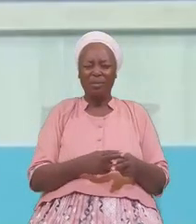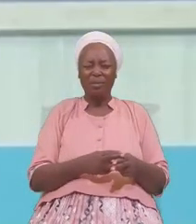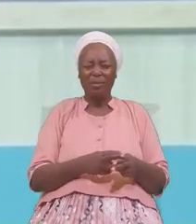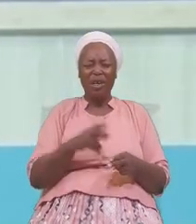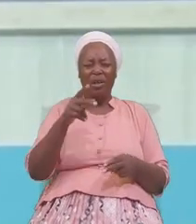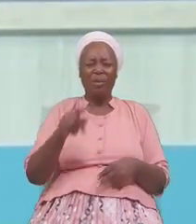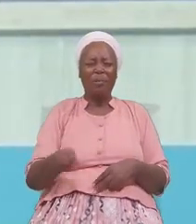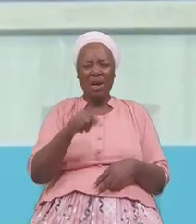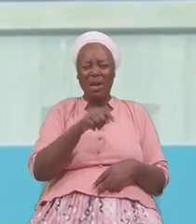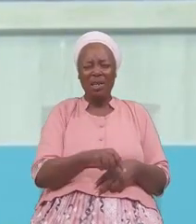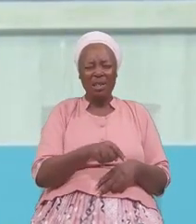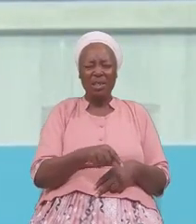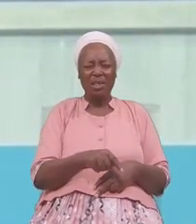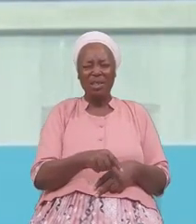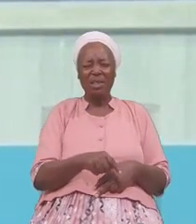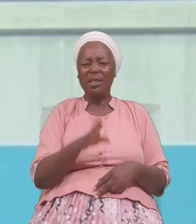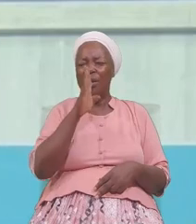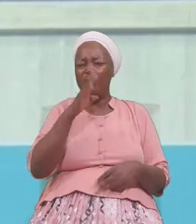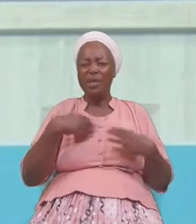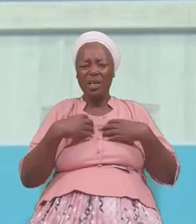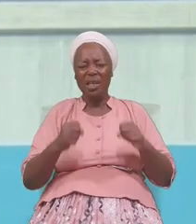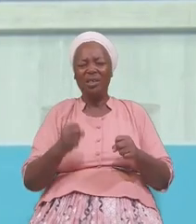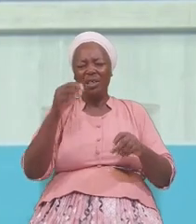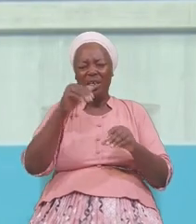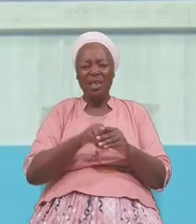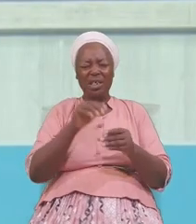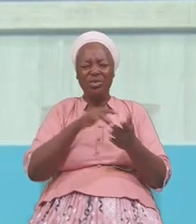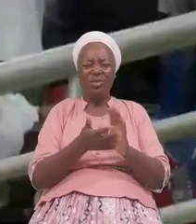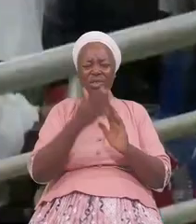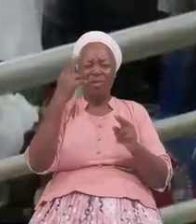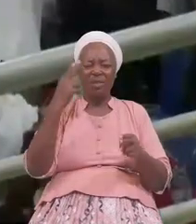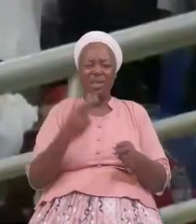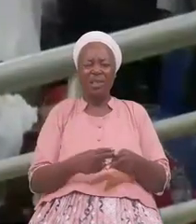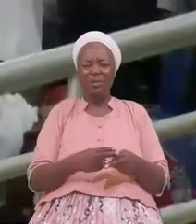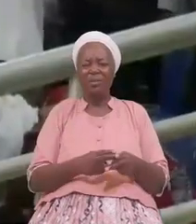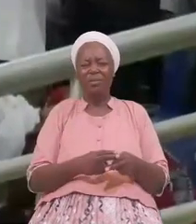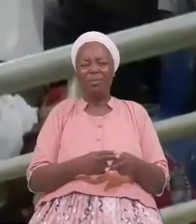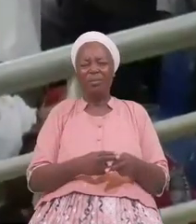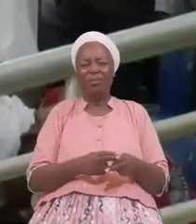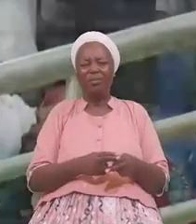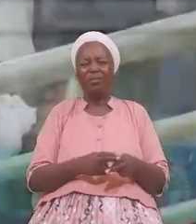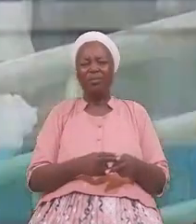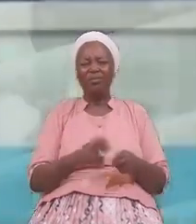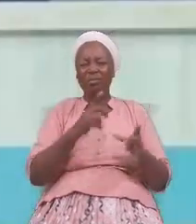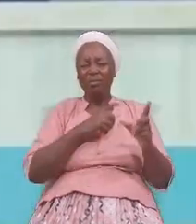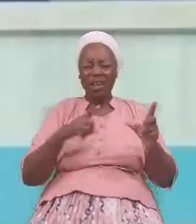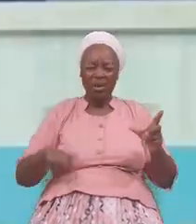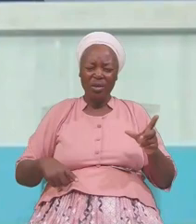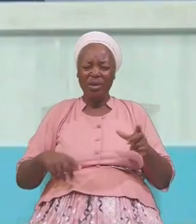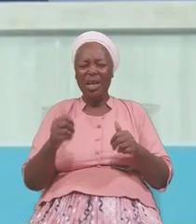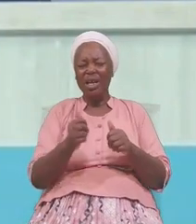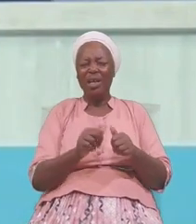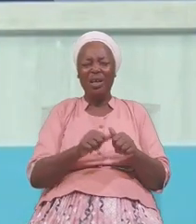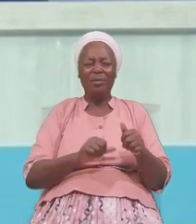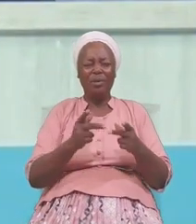Paralysis, lameness, be healed in Jesus' name. Lord, everywhere